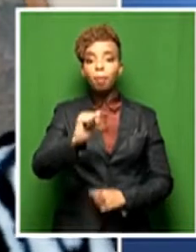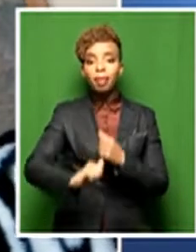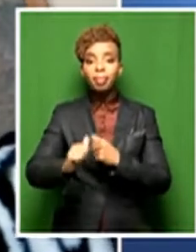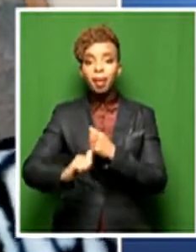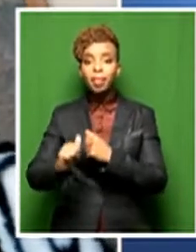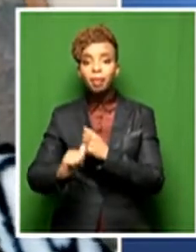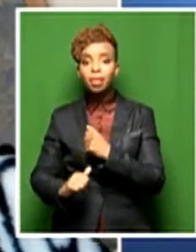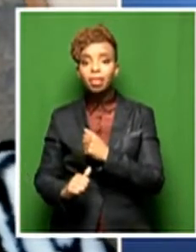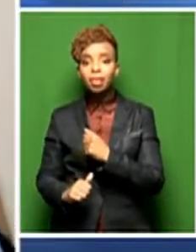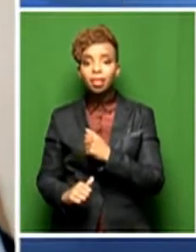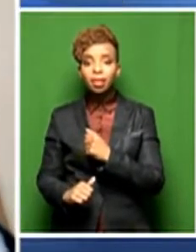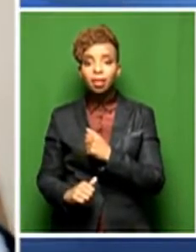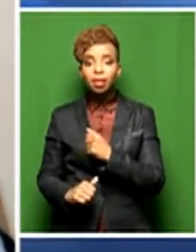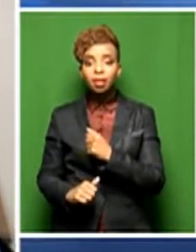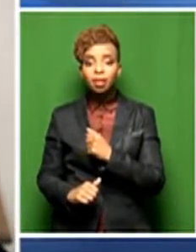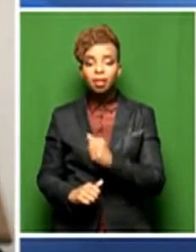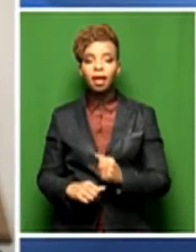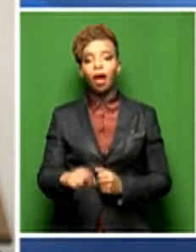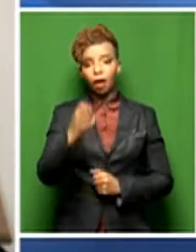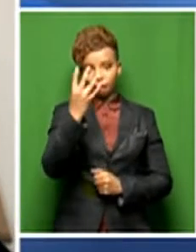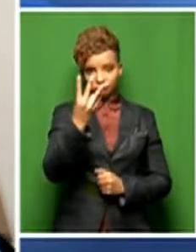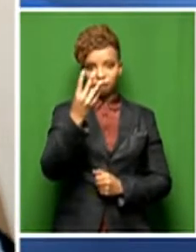40 rand once off.